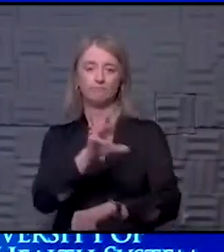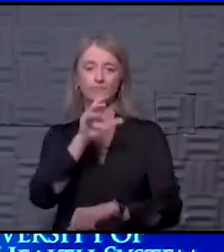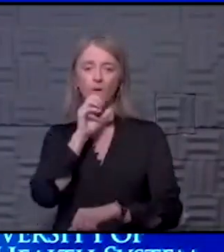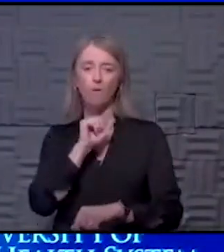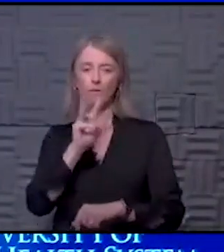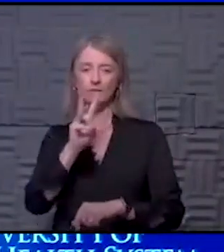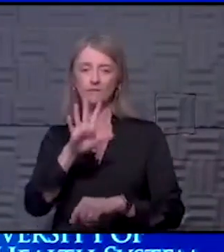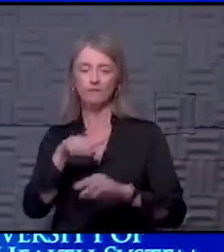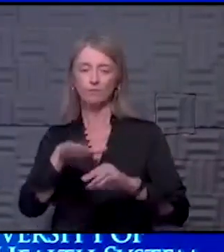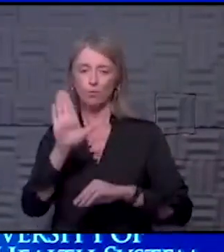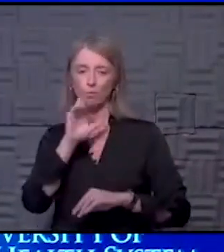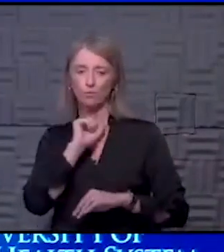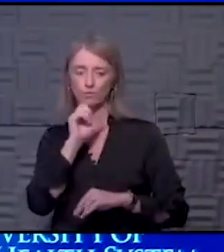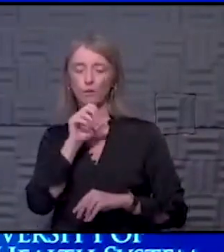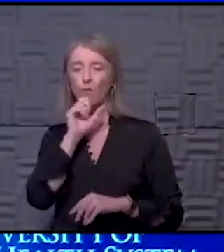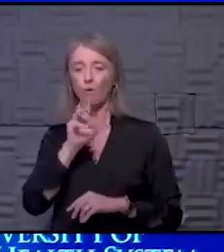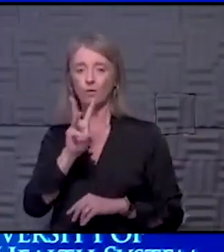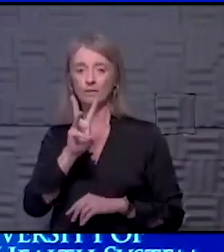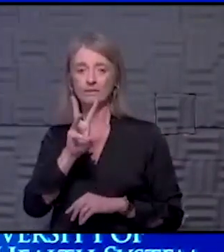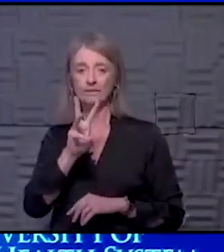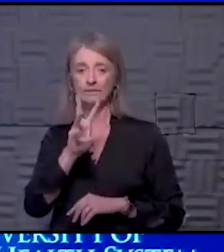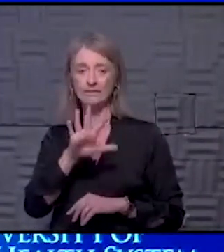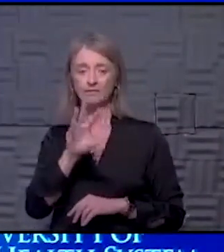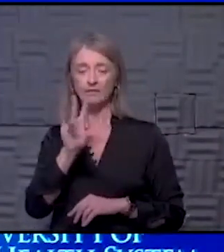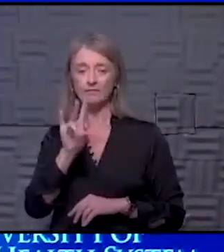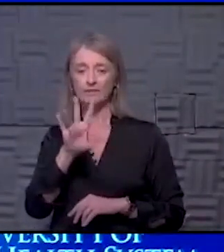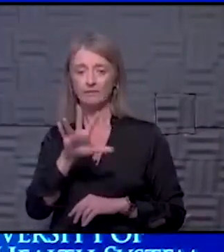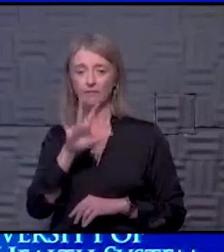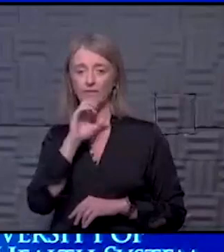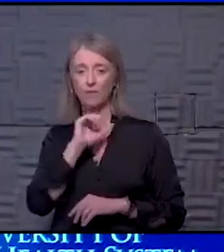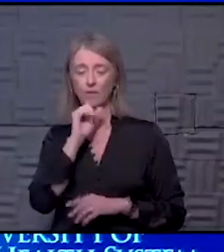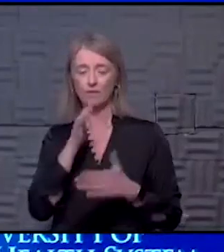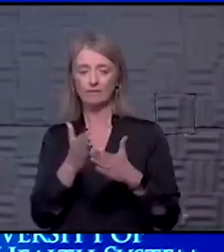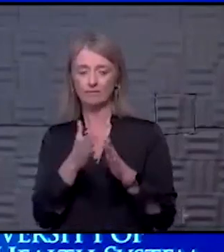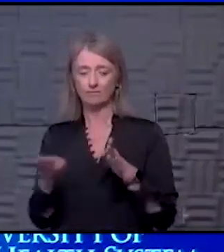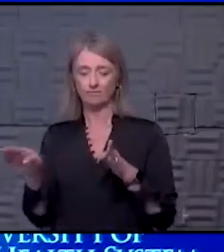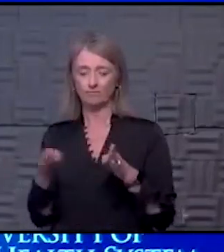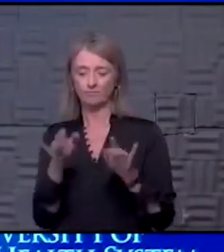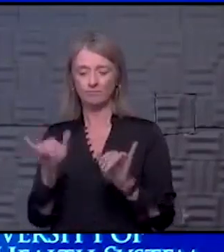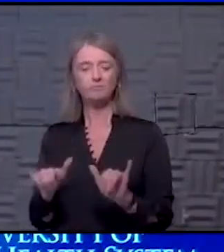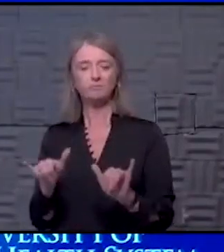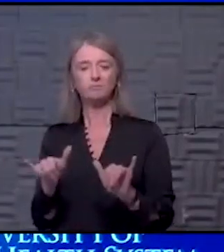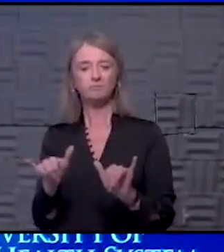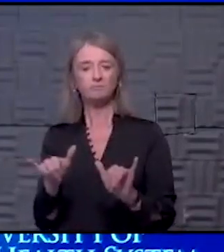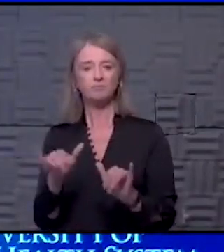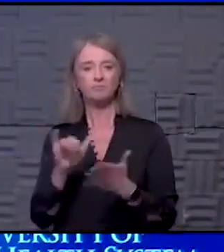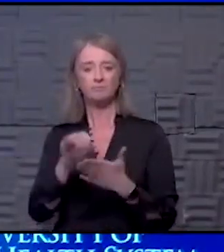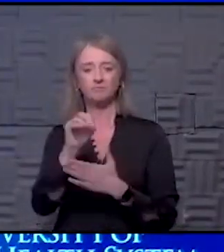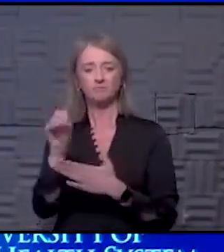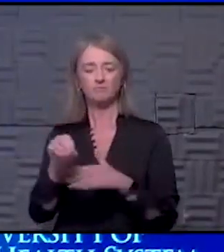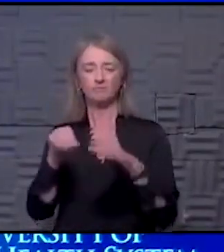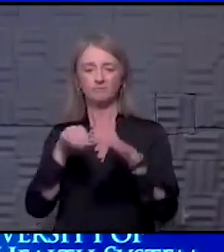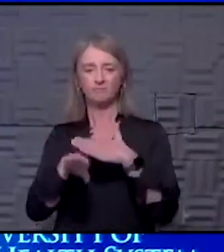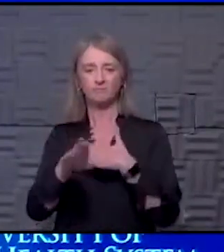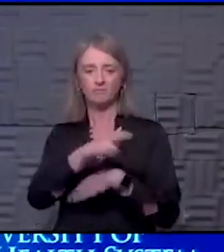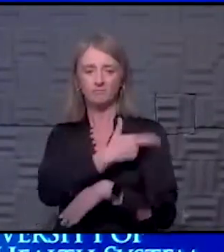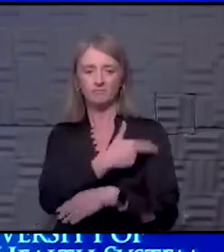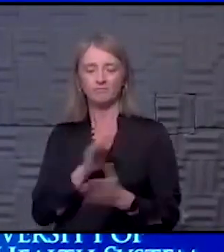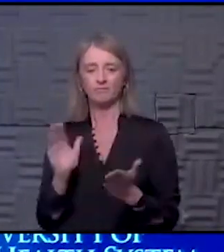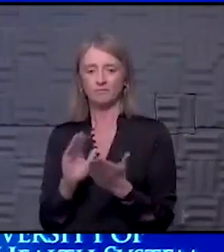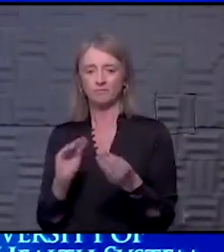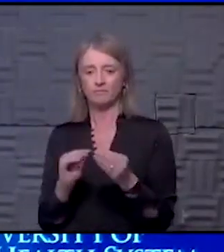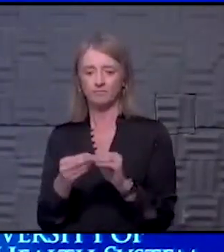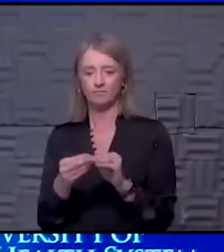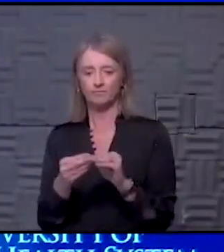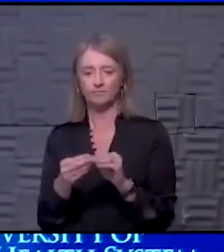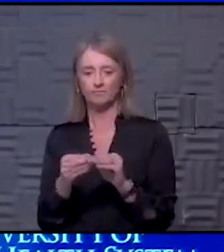and over crowd. Interestingly enough, our 65 to 75-year-old age range is exactly the same as far as the percentage of the admissions. Of course, it's of a smaller number